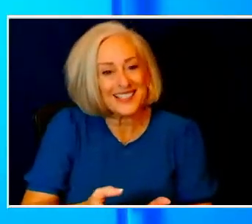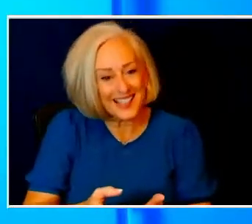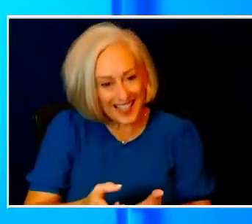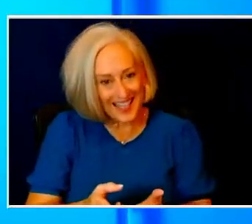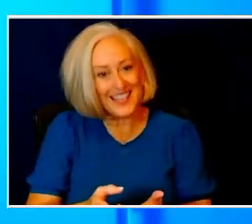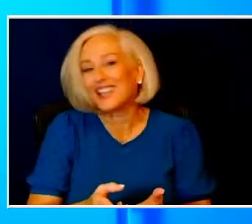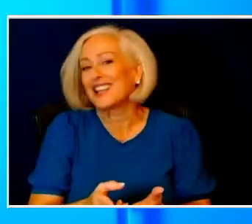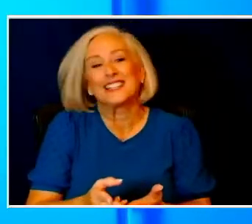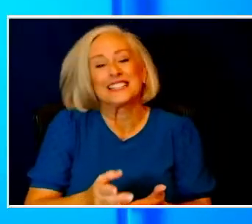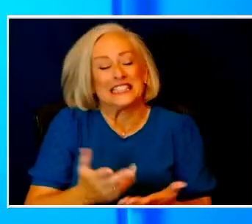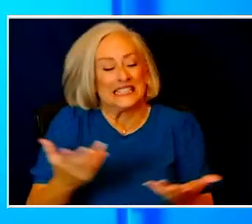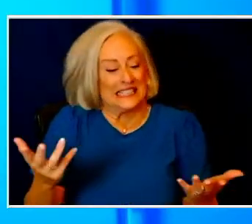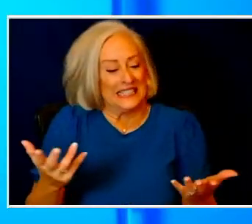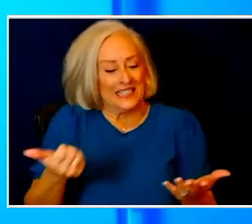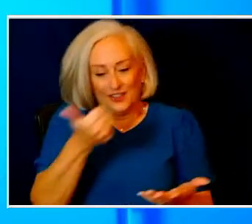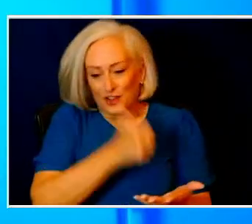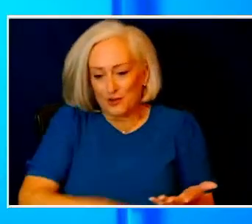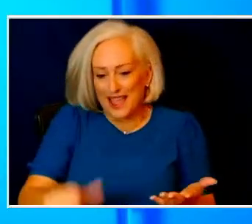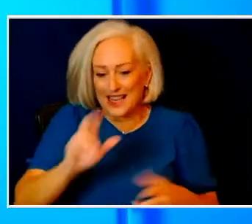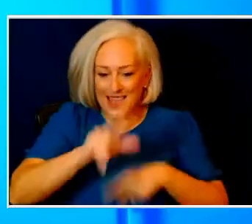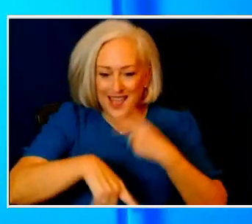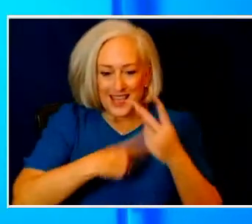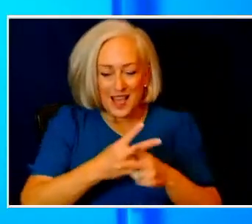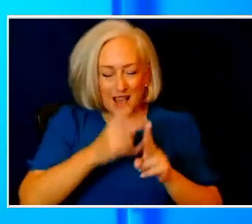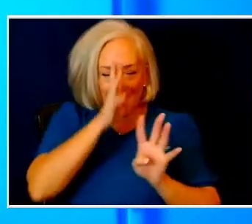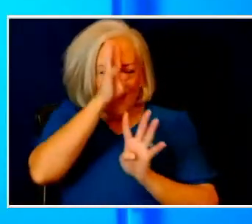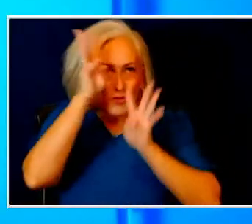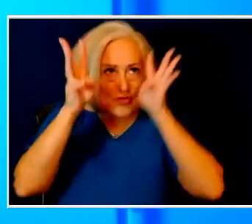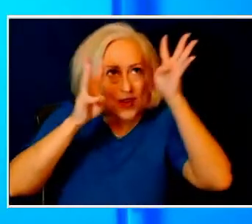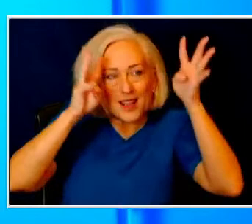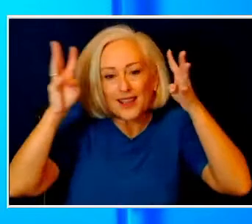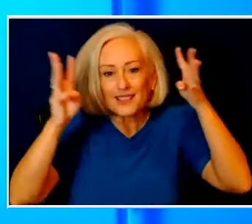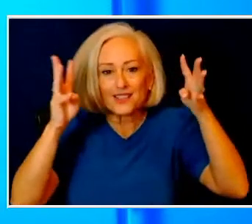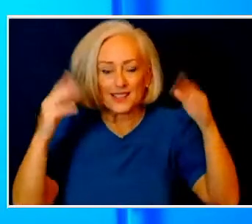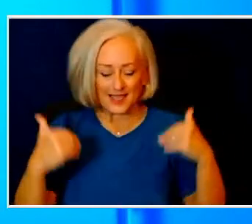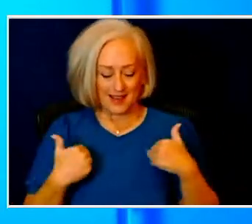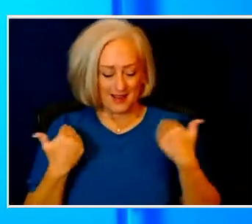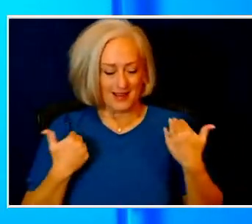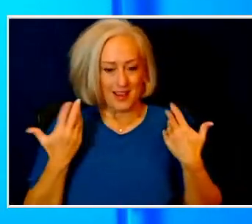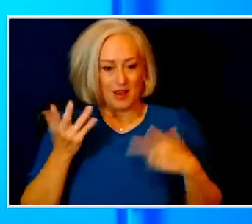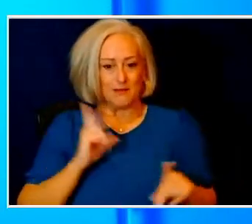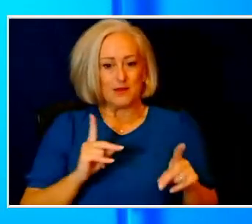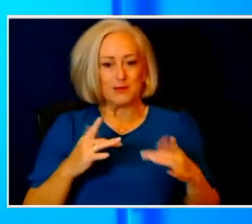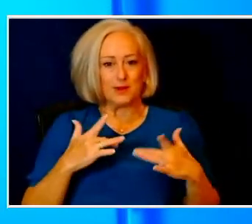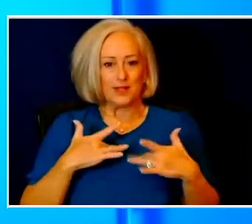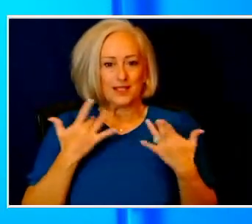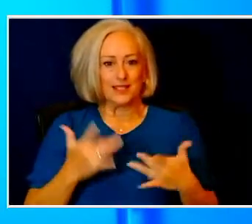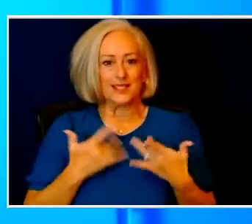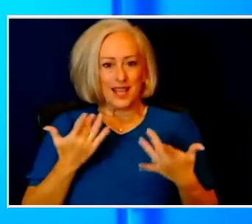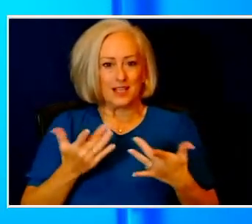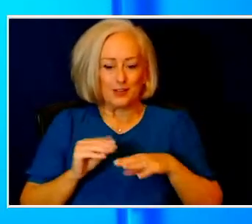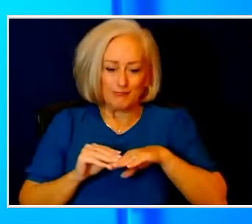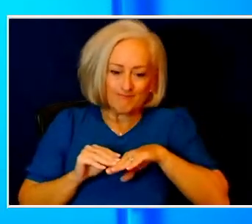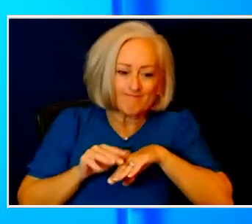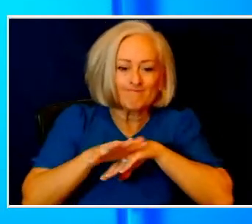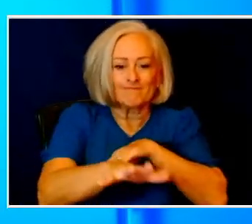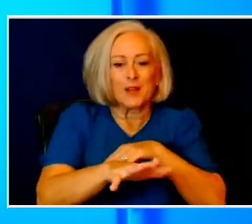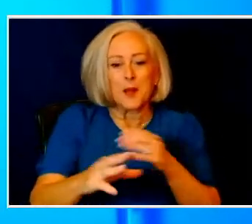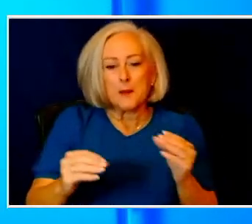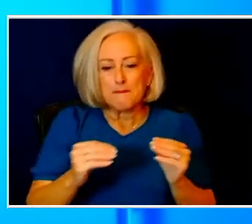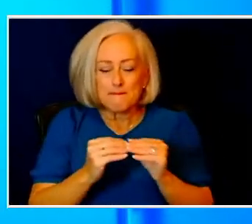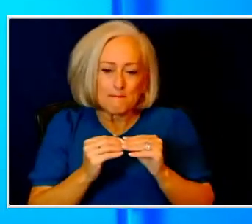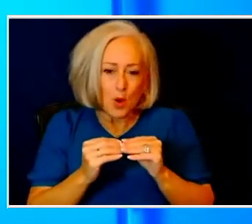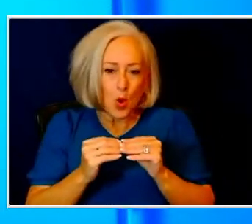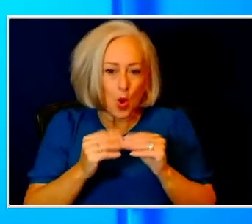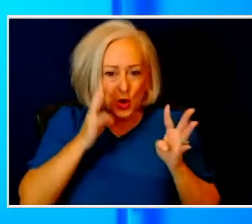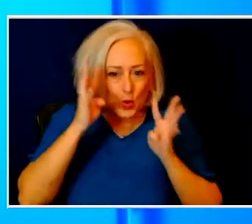every creative discipline in humans that young people inject some novelness and creativity that